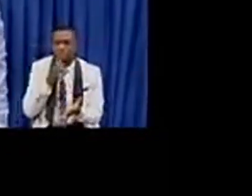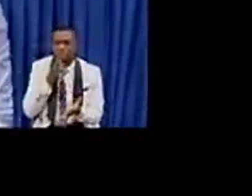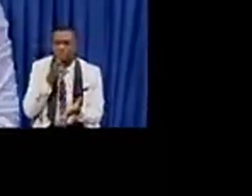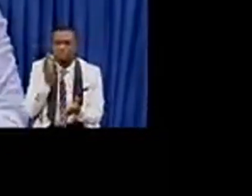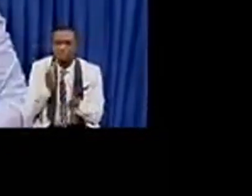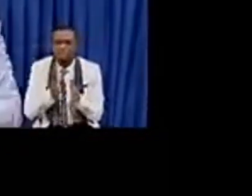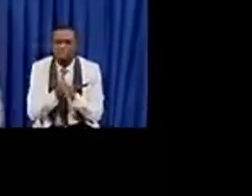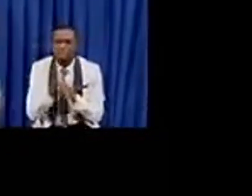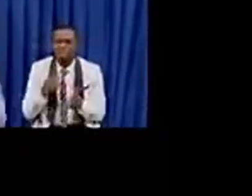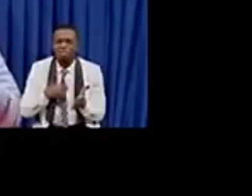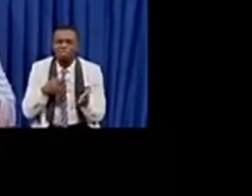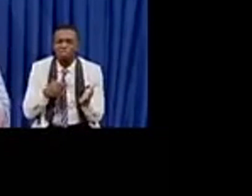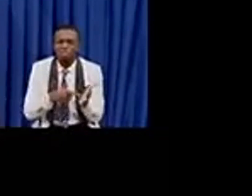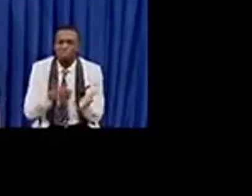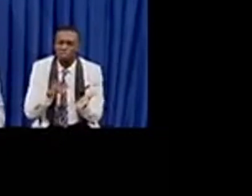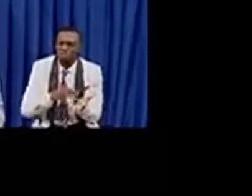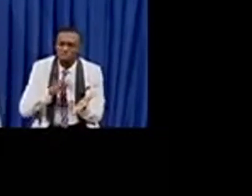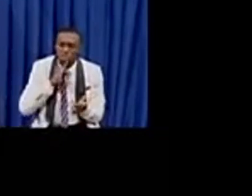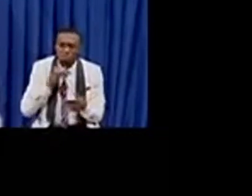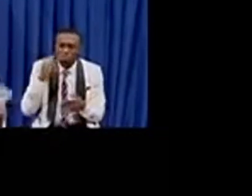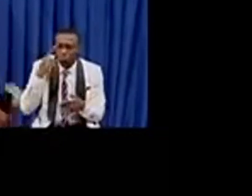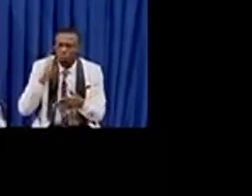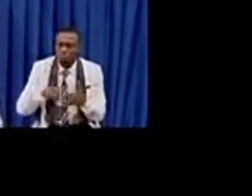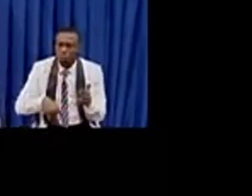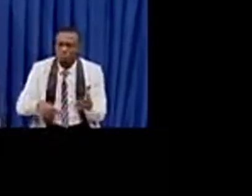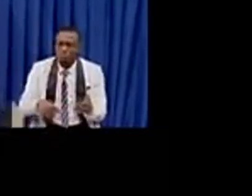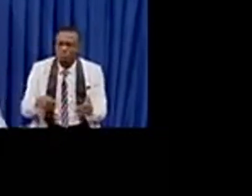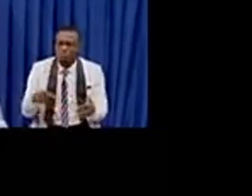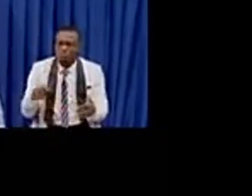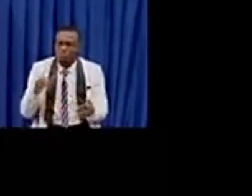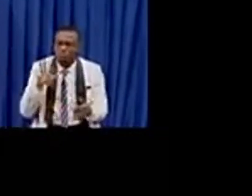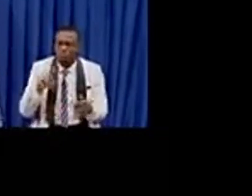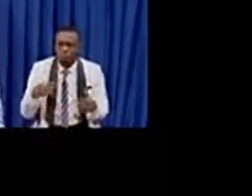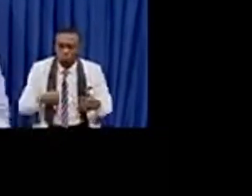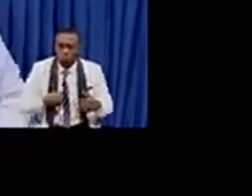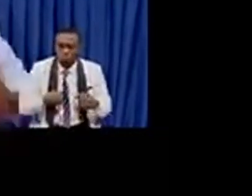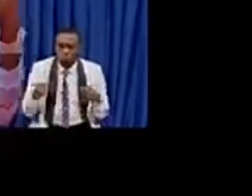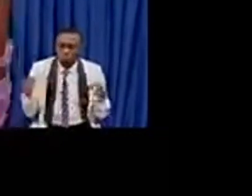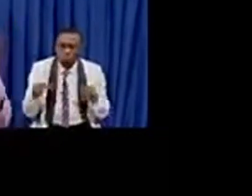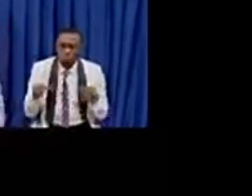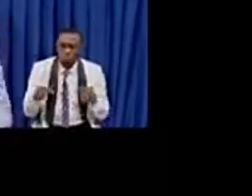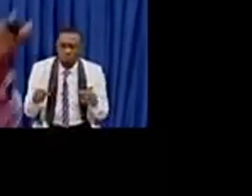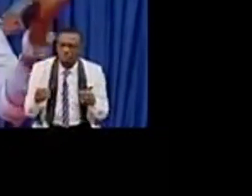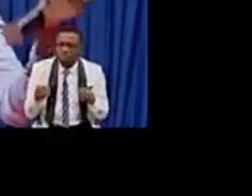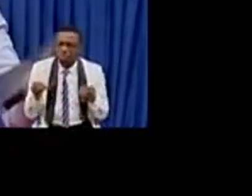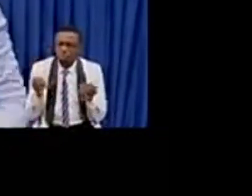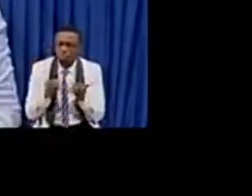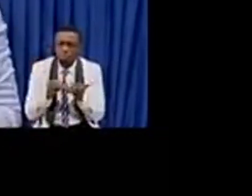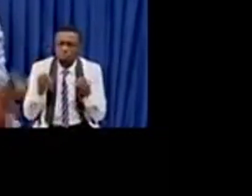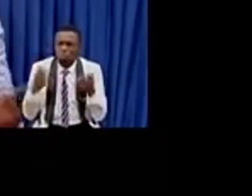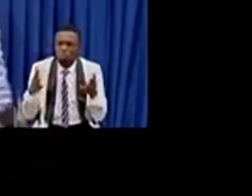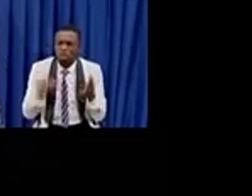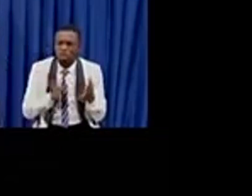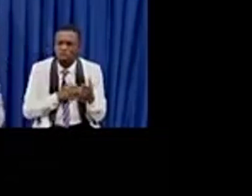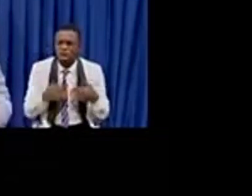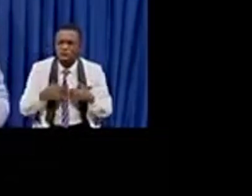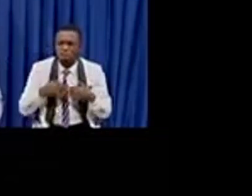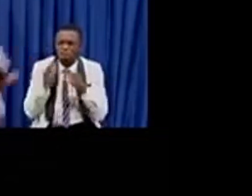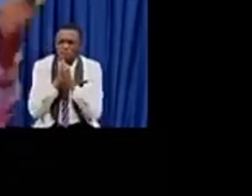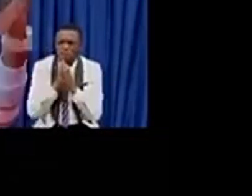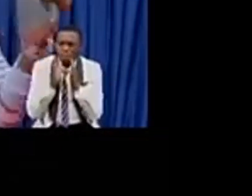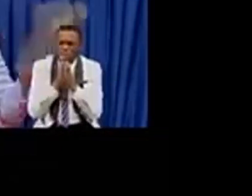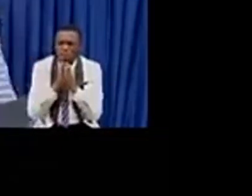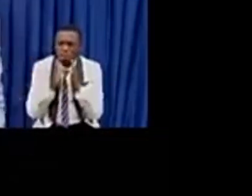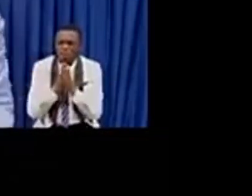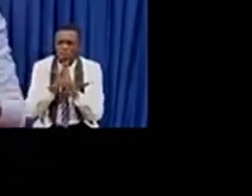drug is for what? I say, mommy, it's for my chest pain. She say, this is too much for you. I've been praying, all the GCK I've been attending.